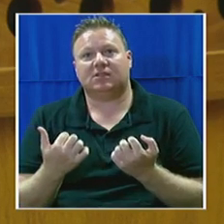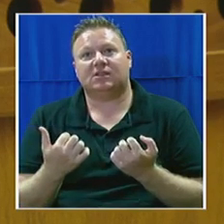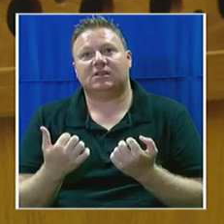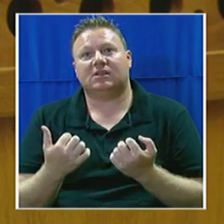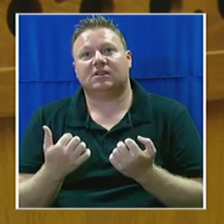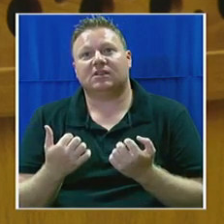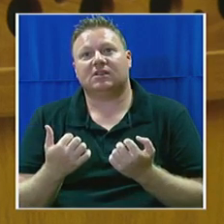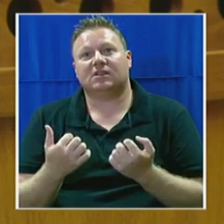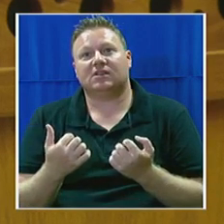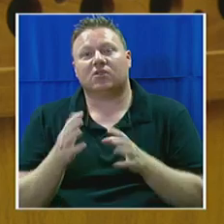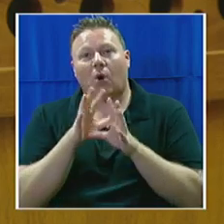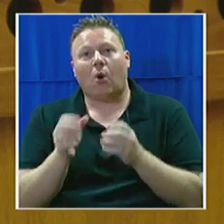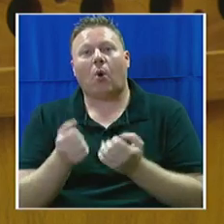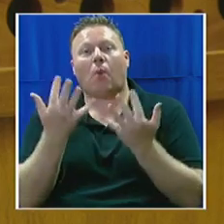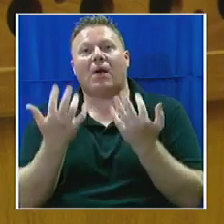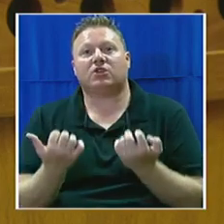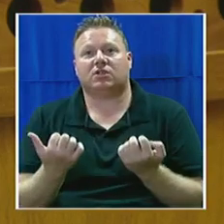The entire budget,